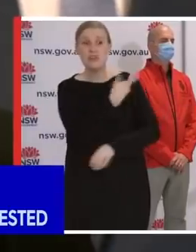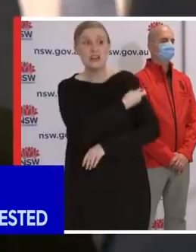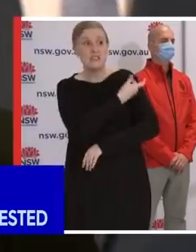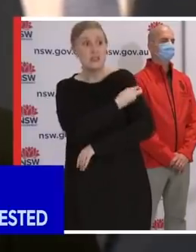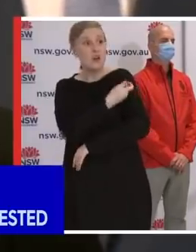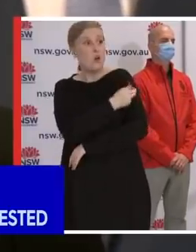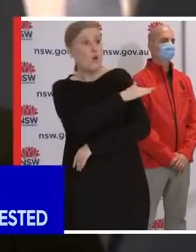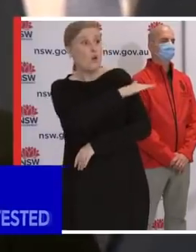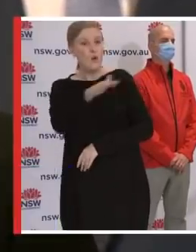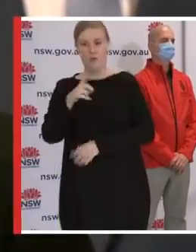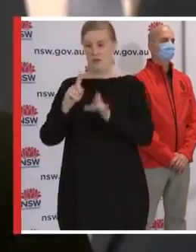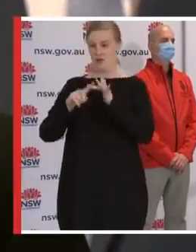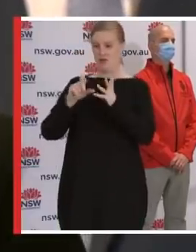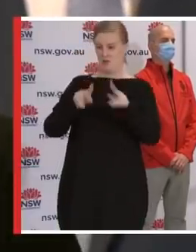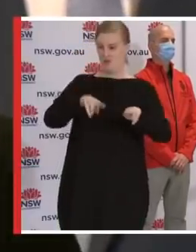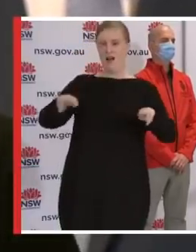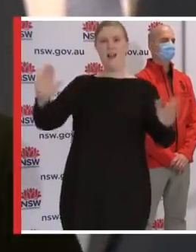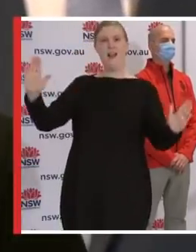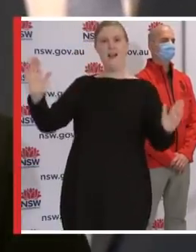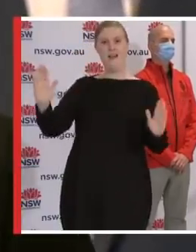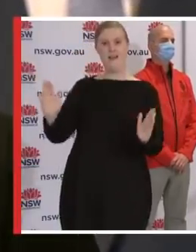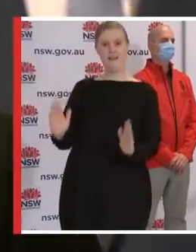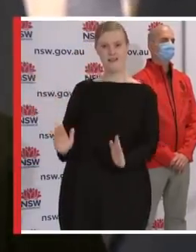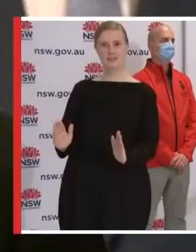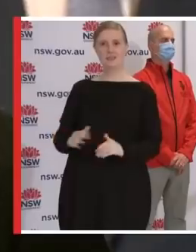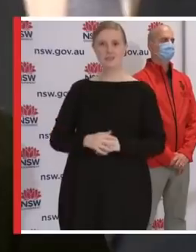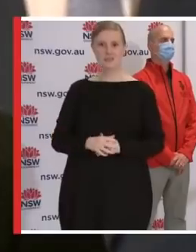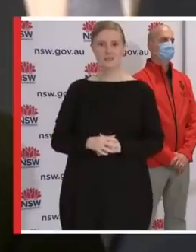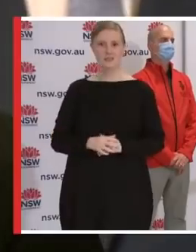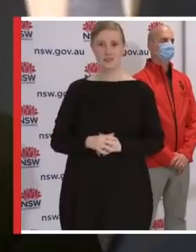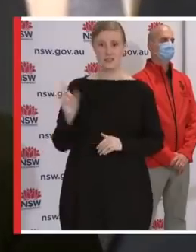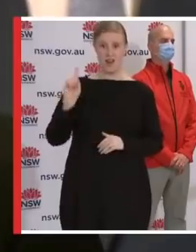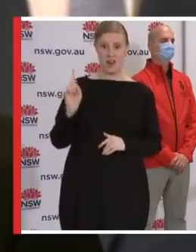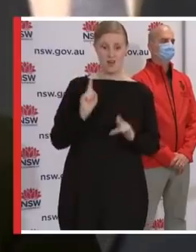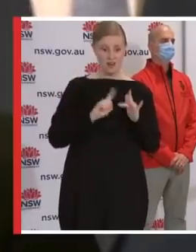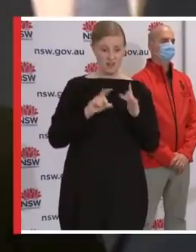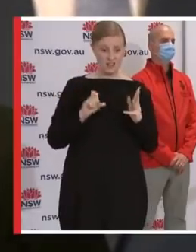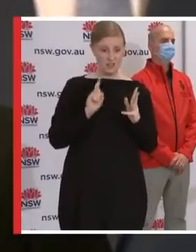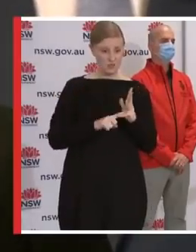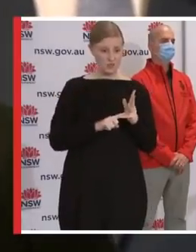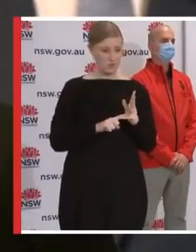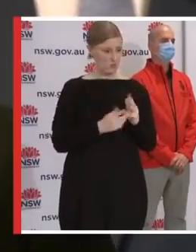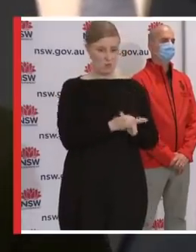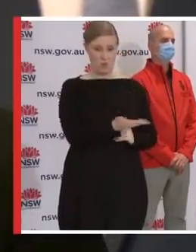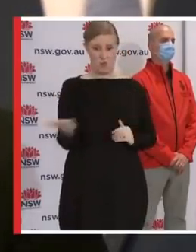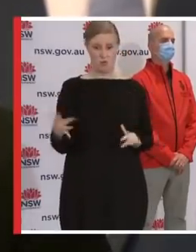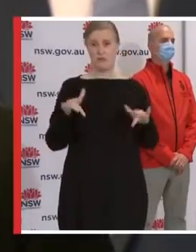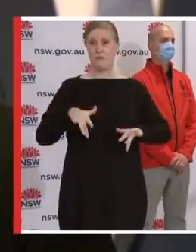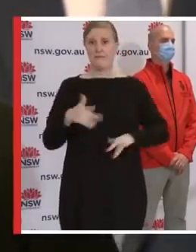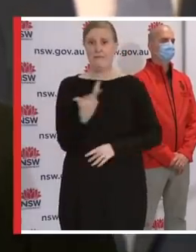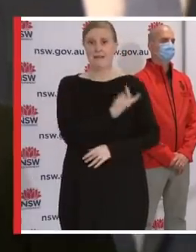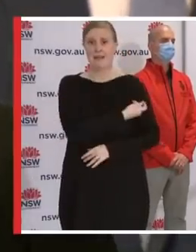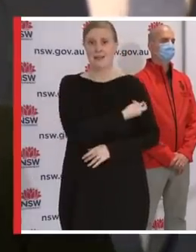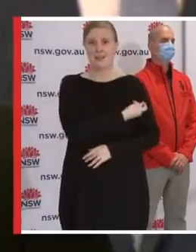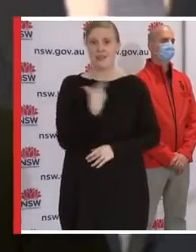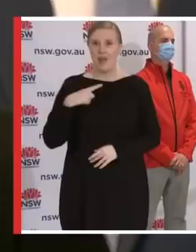care. It's the total number of cases that aren't vaccinated, which will give you an indication of what's in ICU. And as Dr. Totterow will stress,